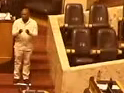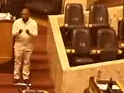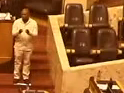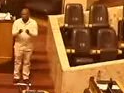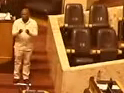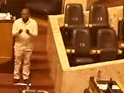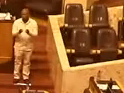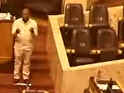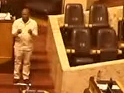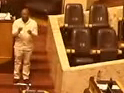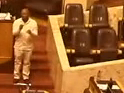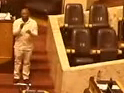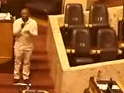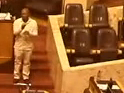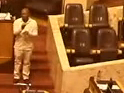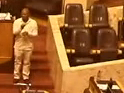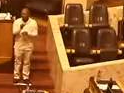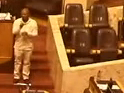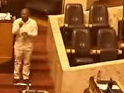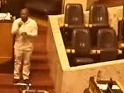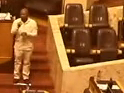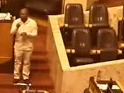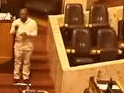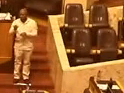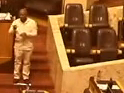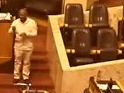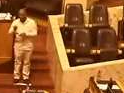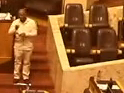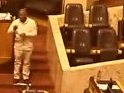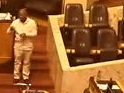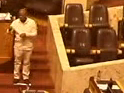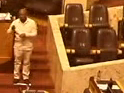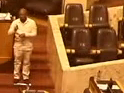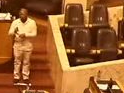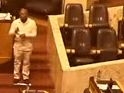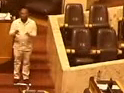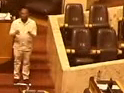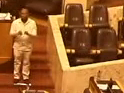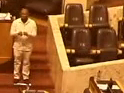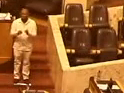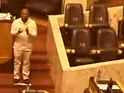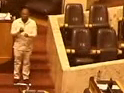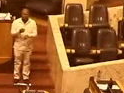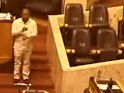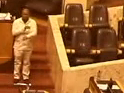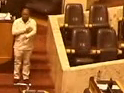664 million. Included in the list of upgrading from gravel to